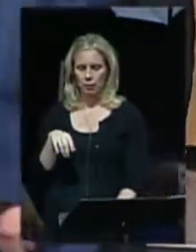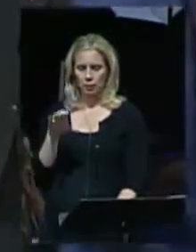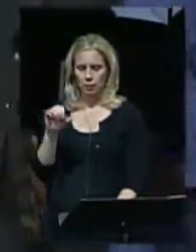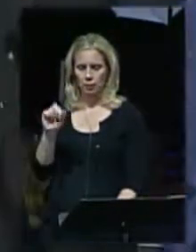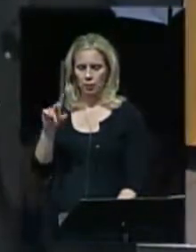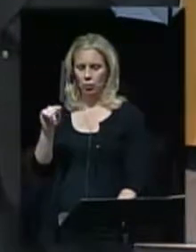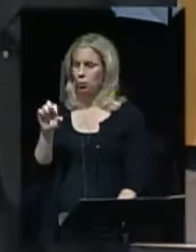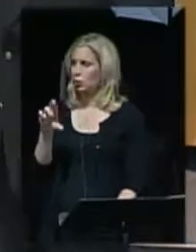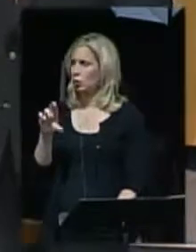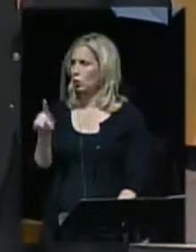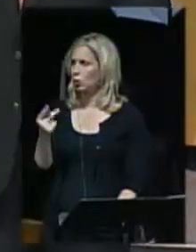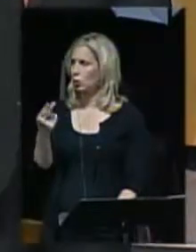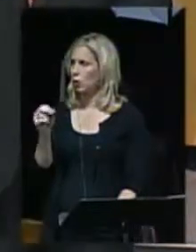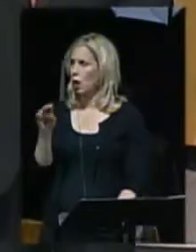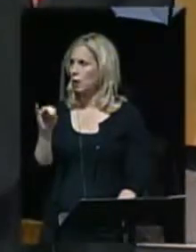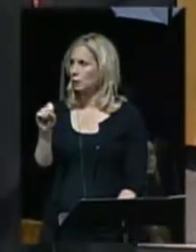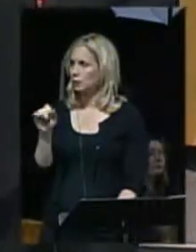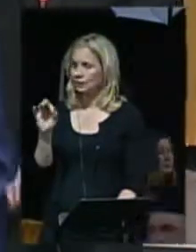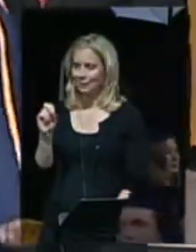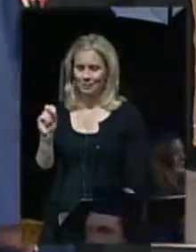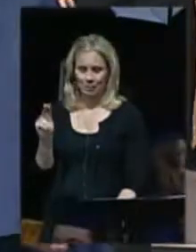Carter Thompson.